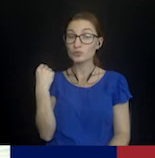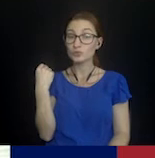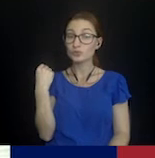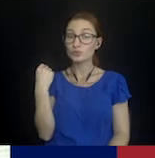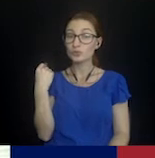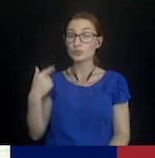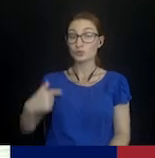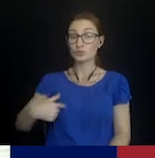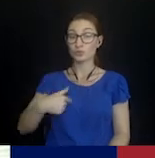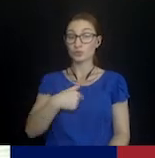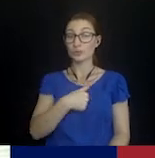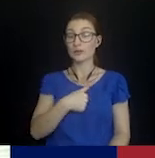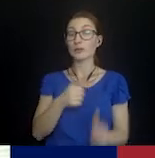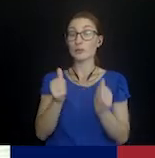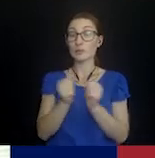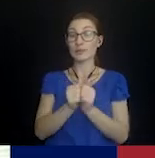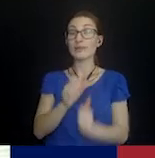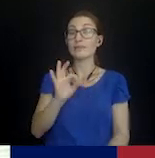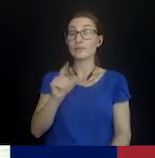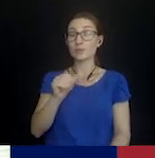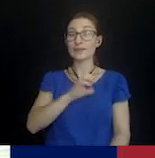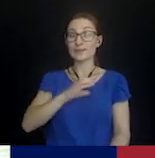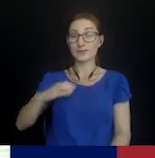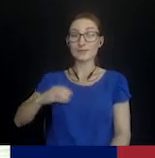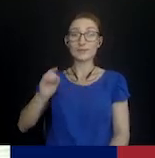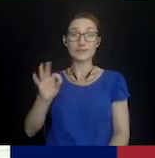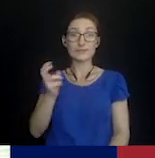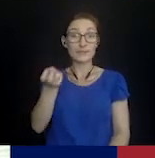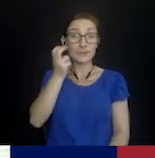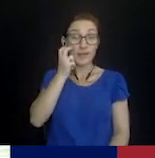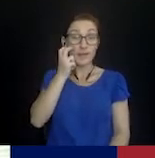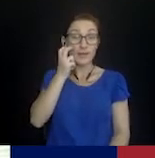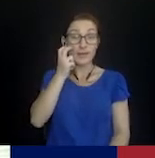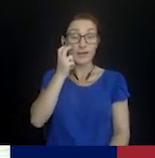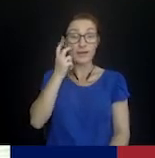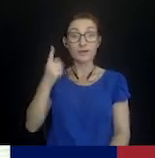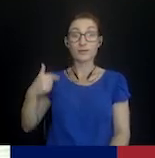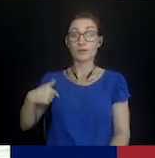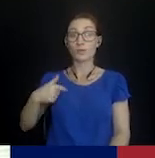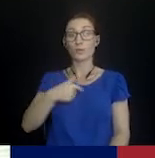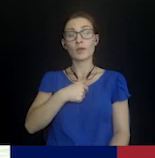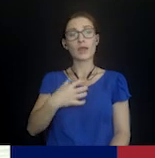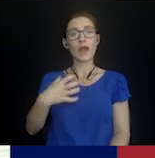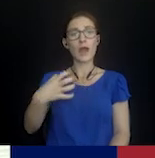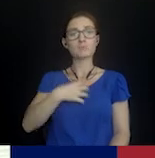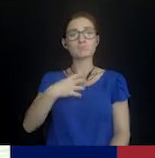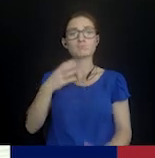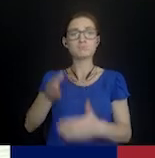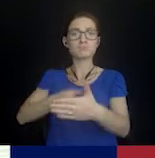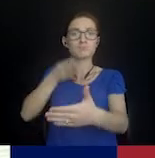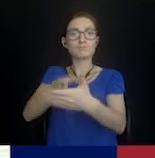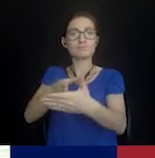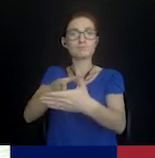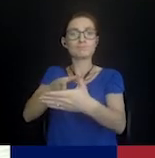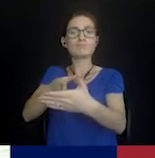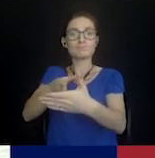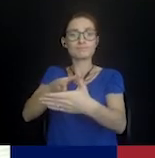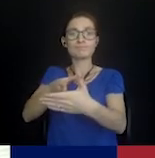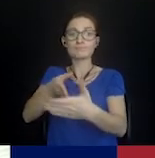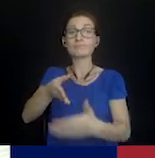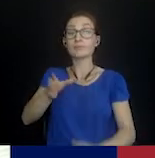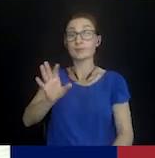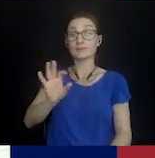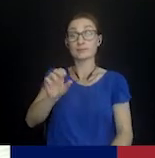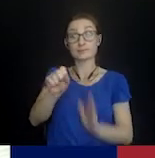we, with the Florida Council of the Blind, filed a suit against the state of Florida